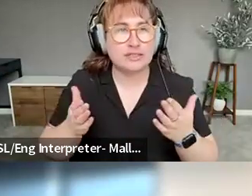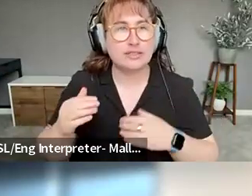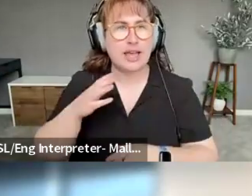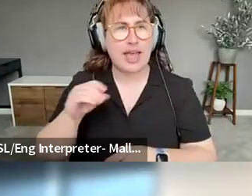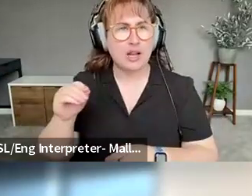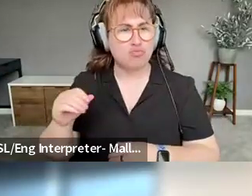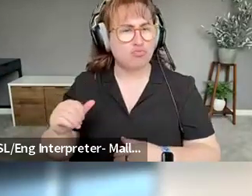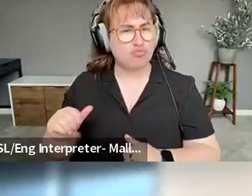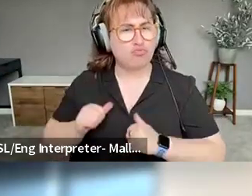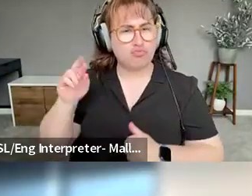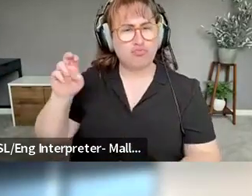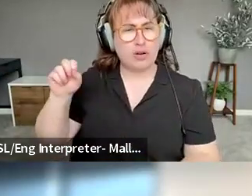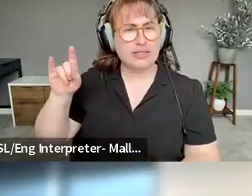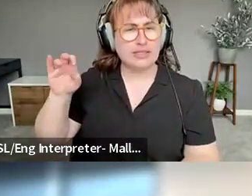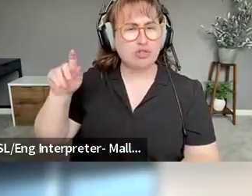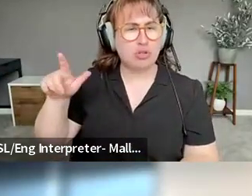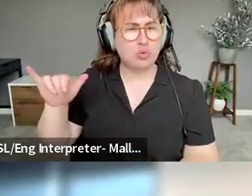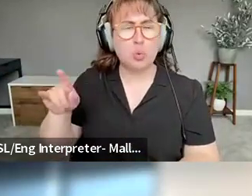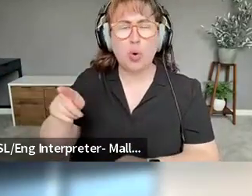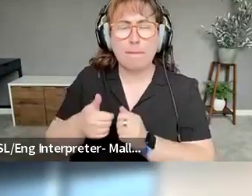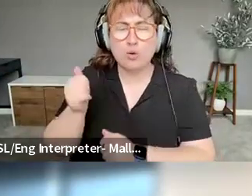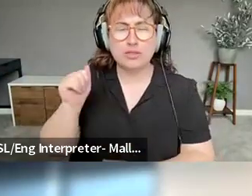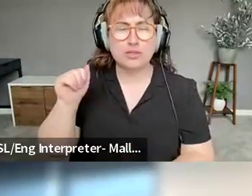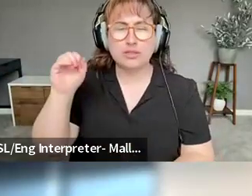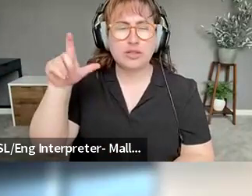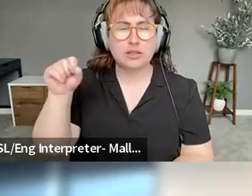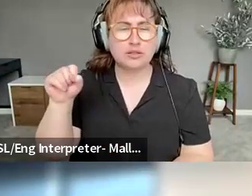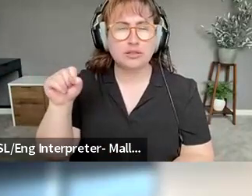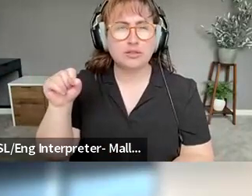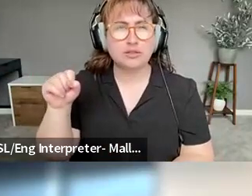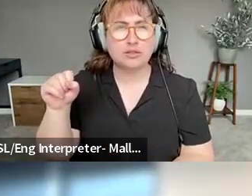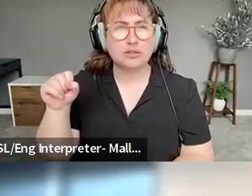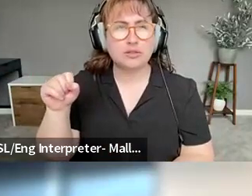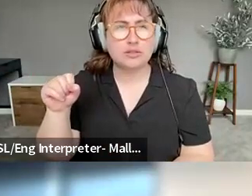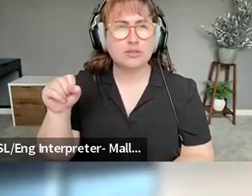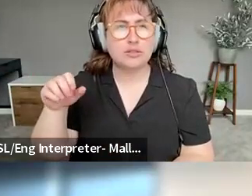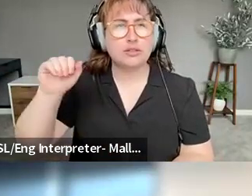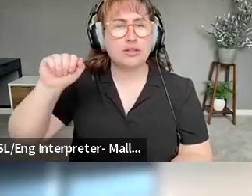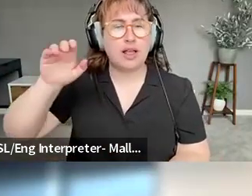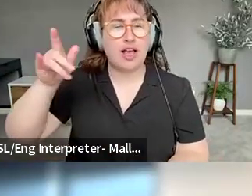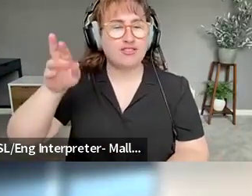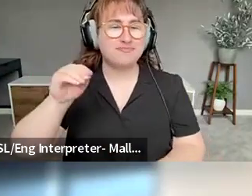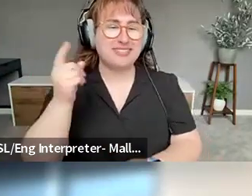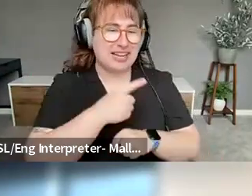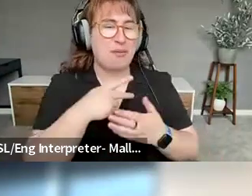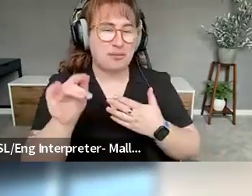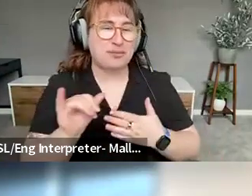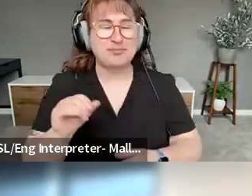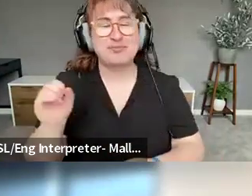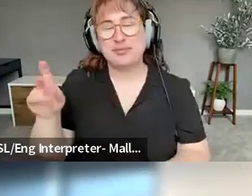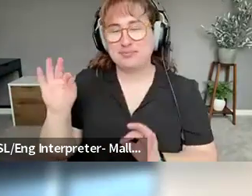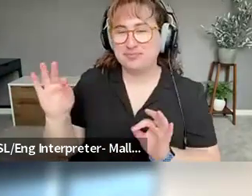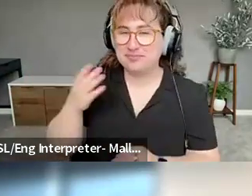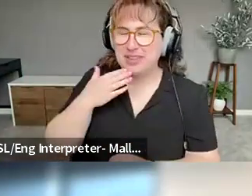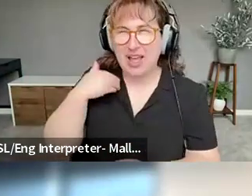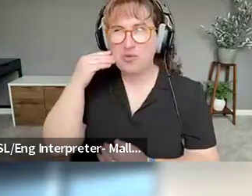and residential too, Alejandra, or mostly SLS? Day day programs as well. Day programs as well. Okay, I Yes, knew